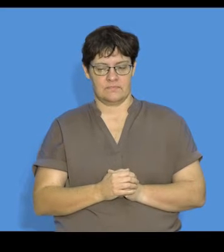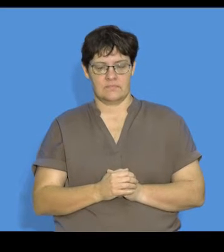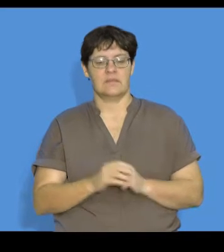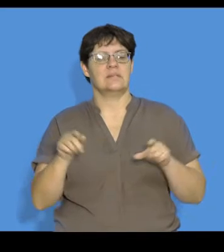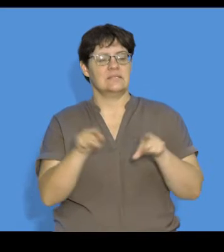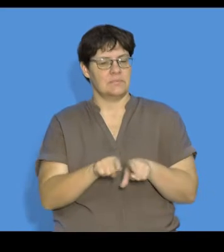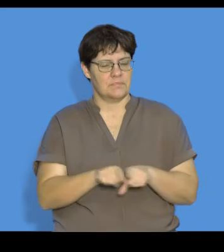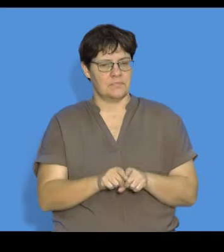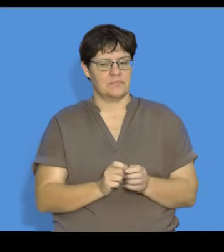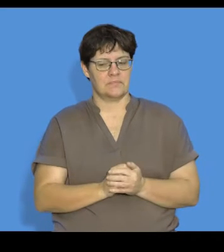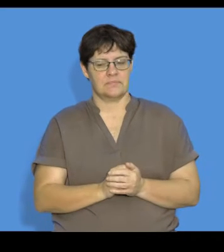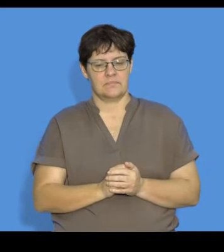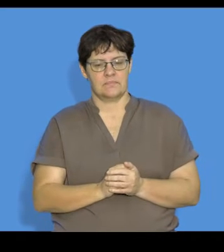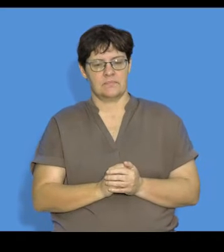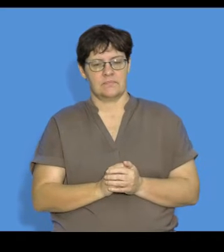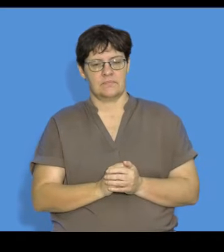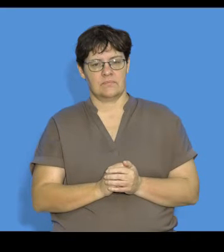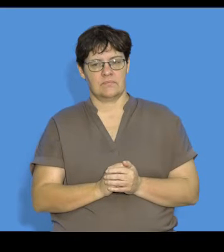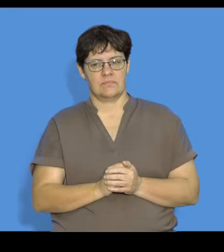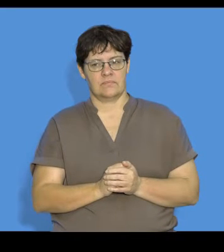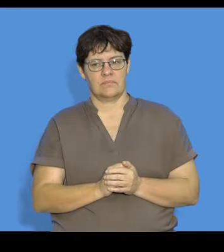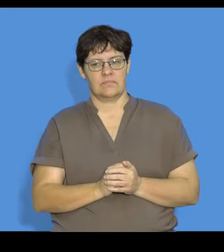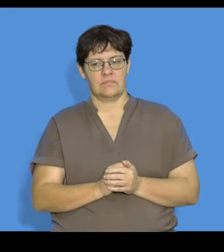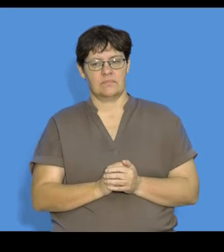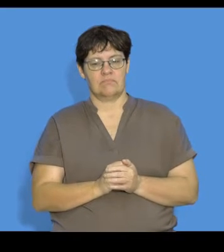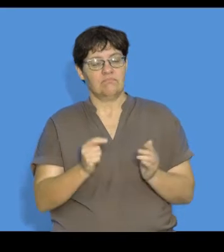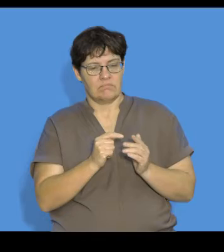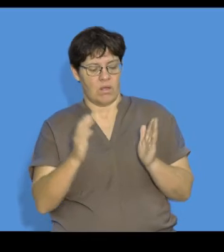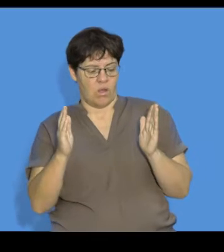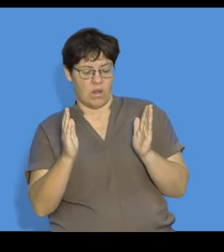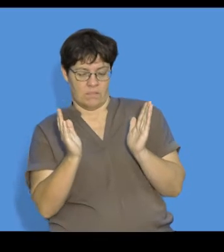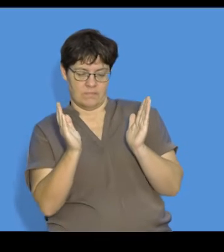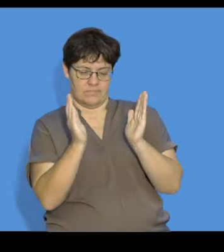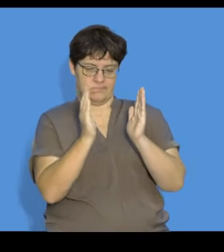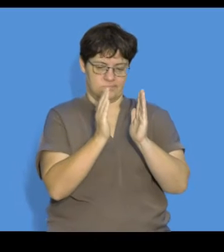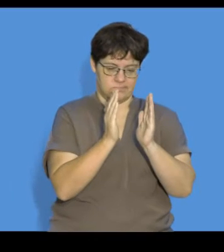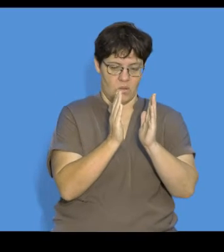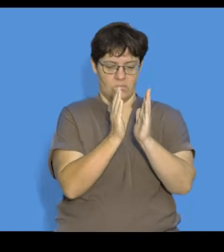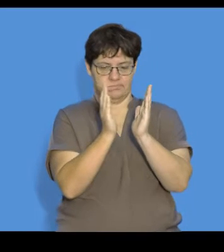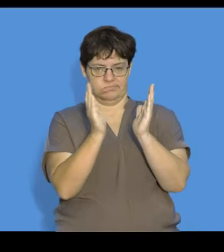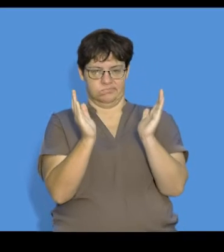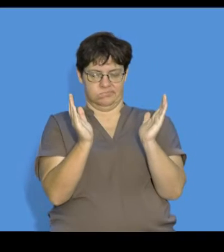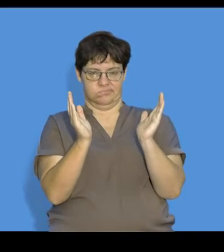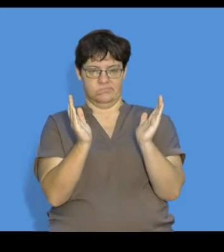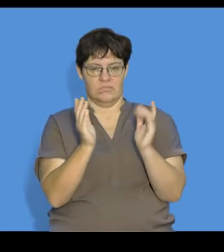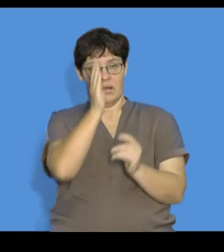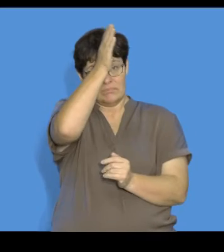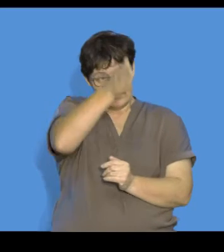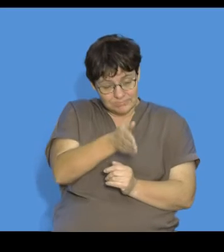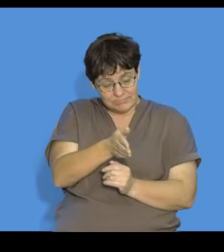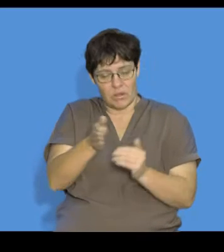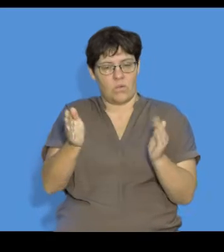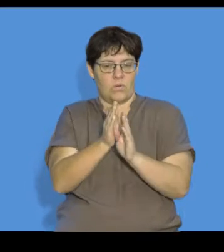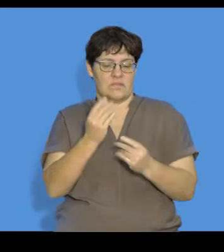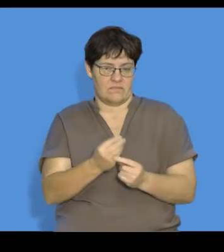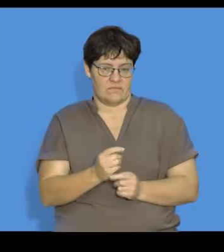Remember, I said again, it also talks about how close it is to the y-axis.